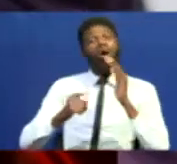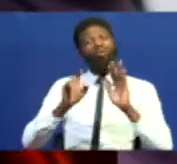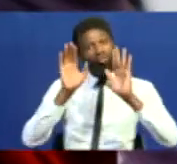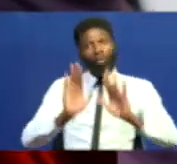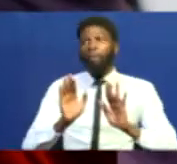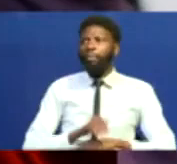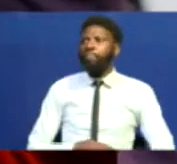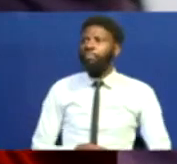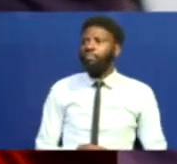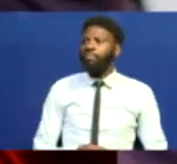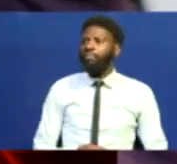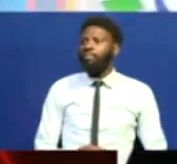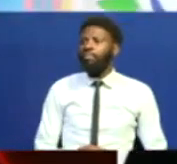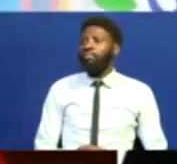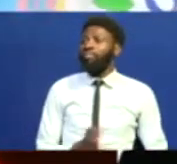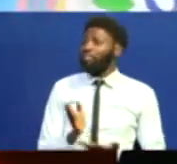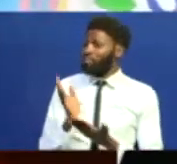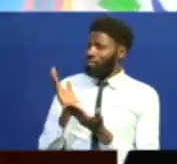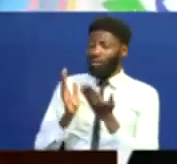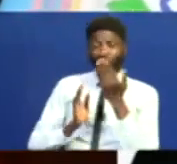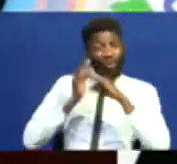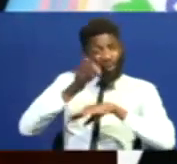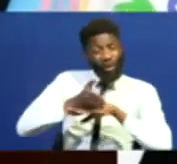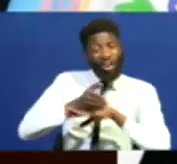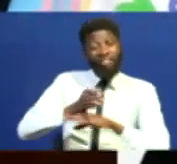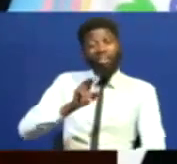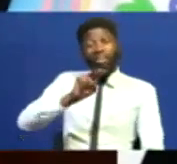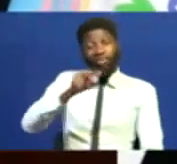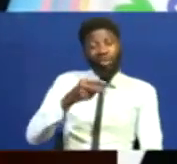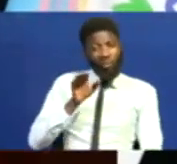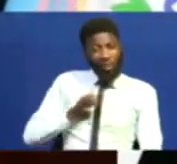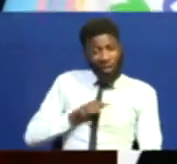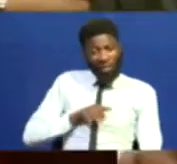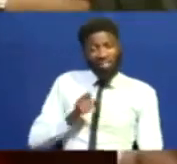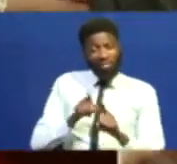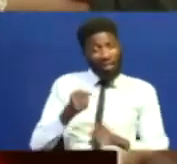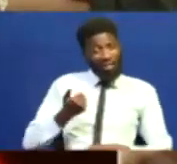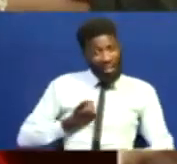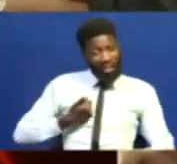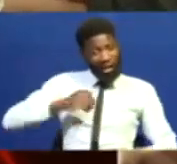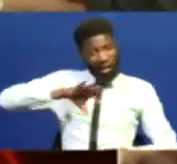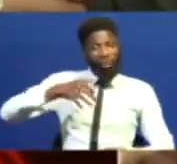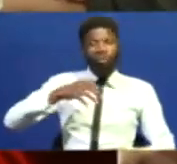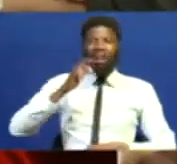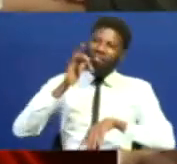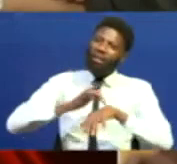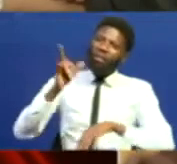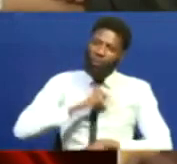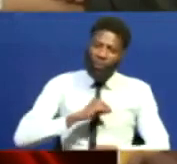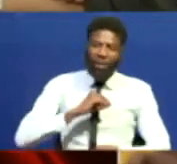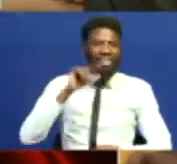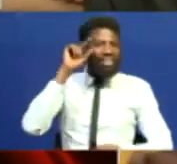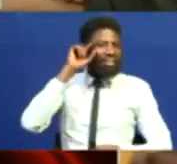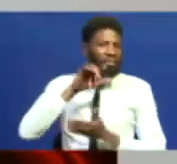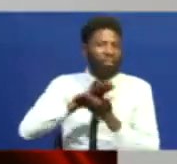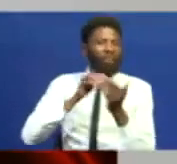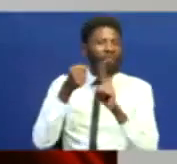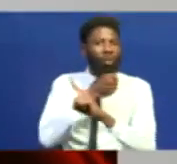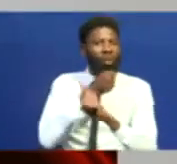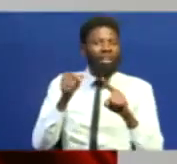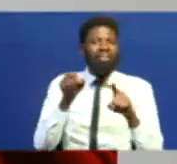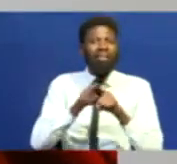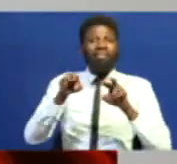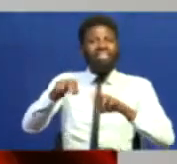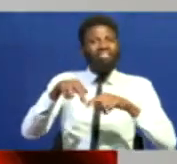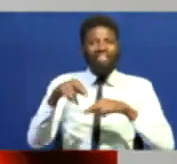over 2,000 women and girls in the county have been victims of gender-based violence and defilement in the past 3 years.